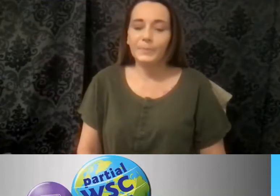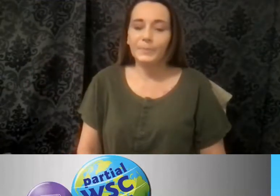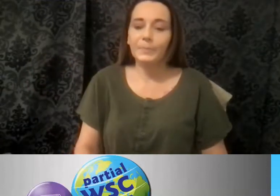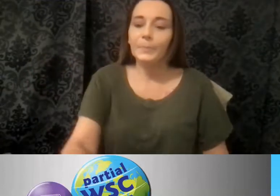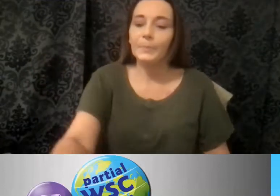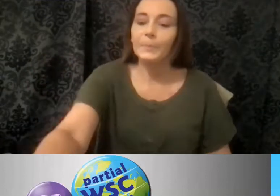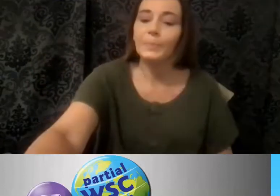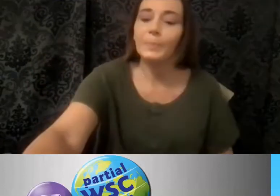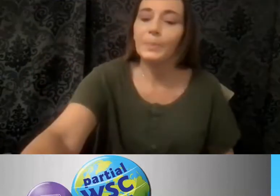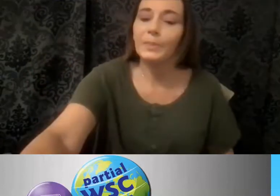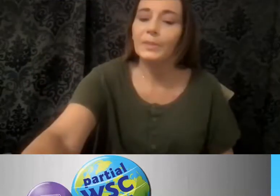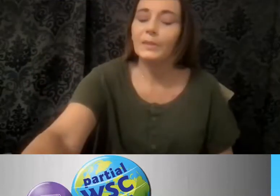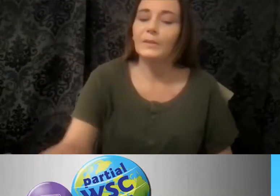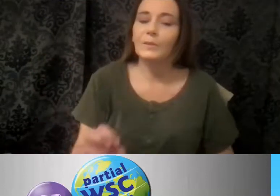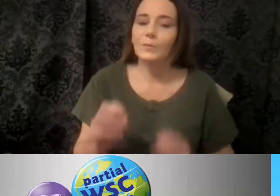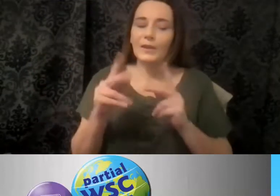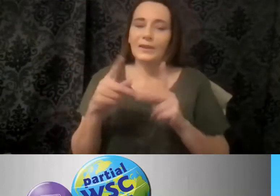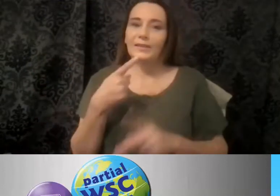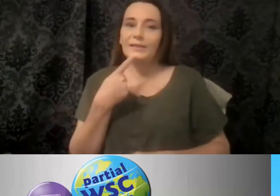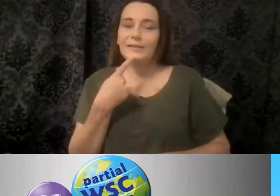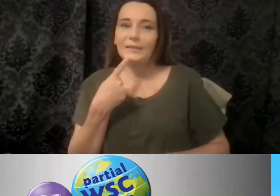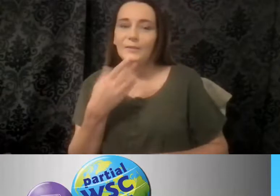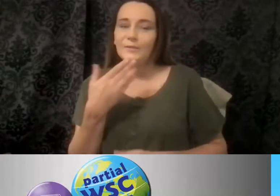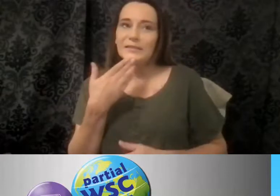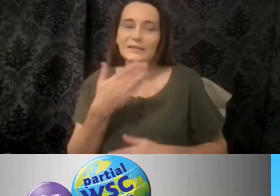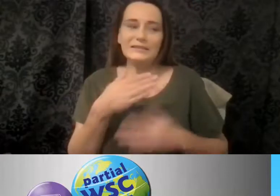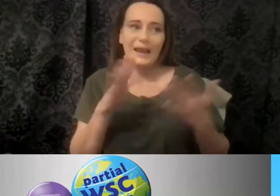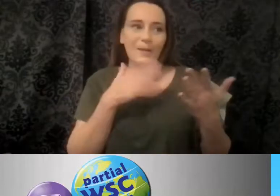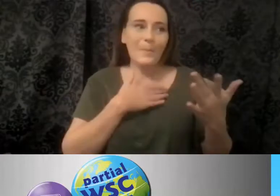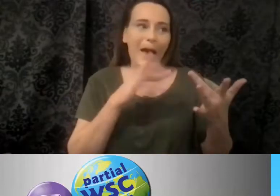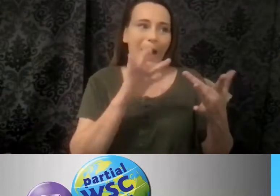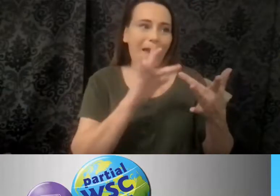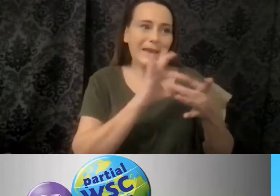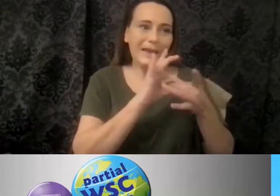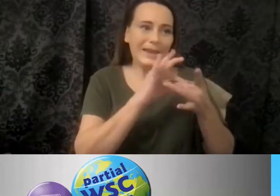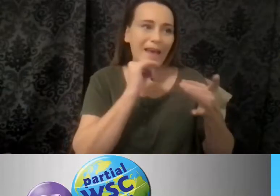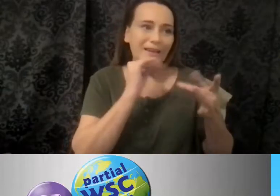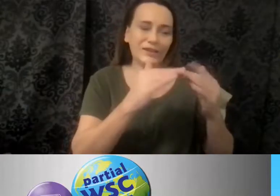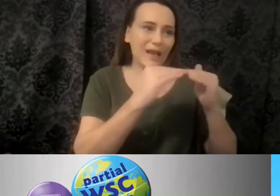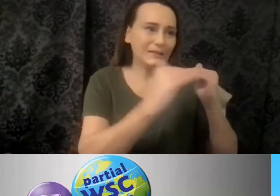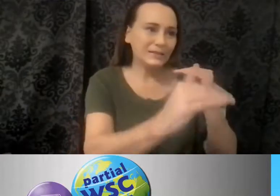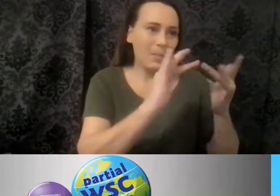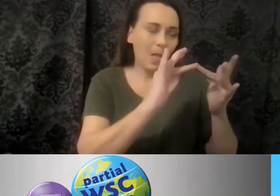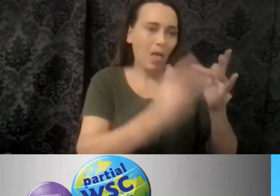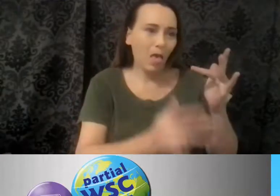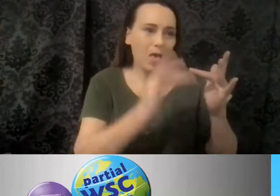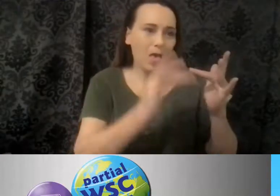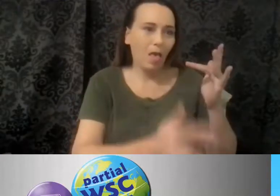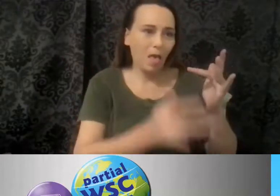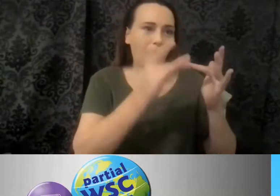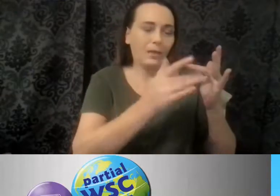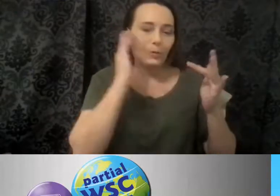you. Because it's saying my connection's unstable, but anyway, we'll carry on. So